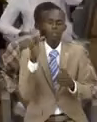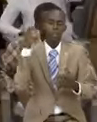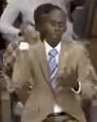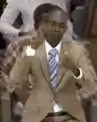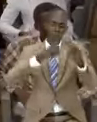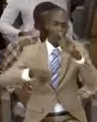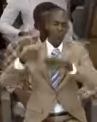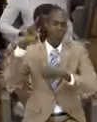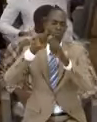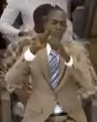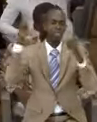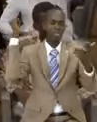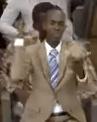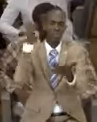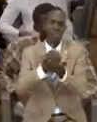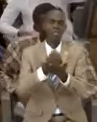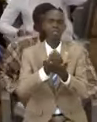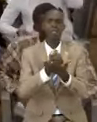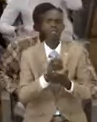Amen.